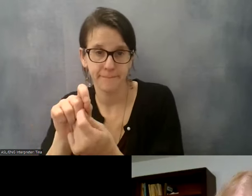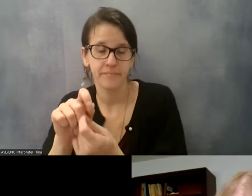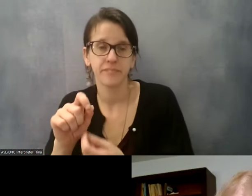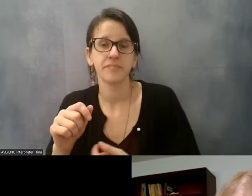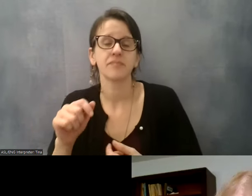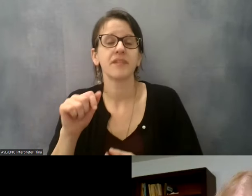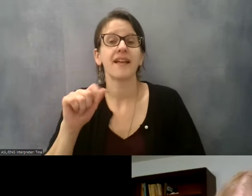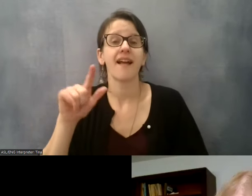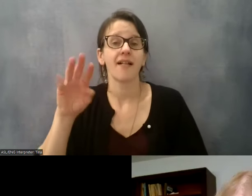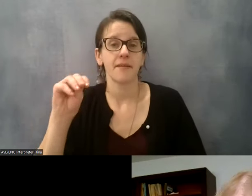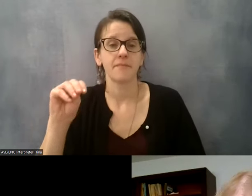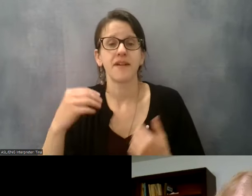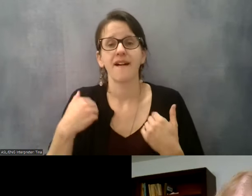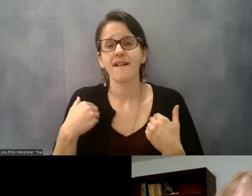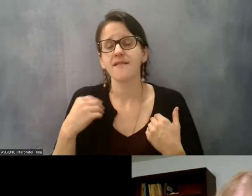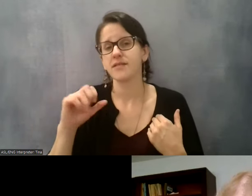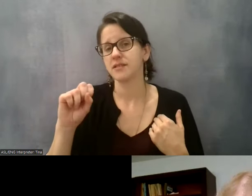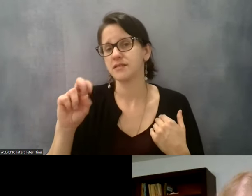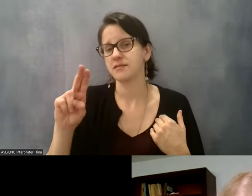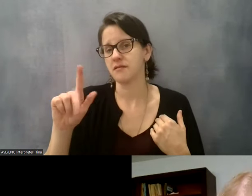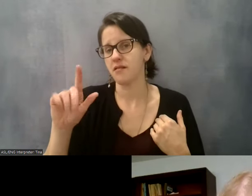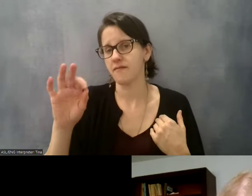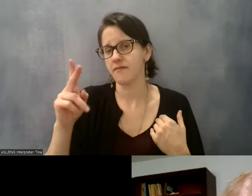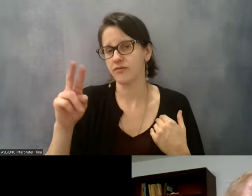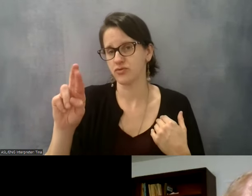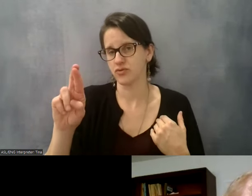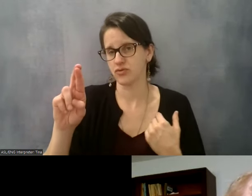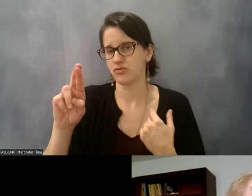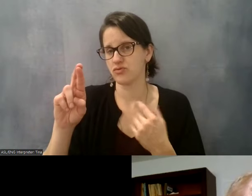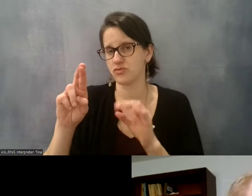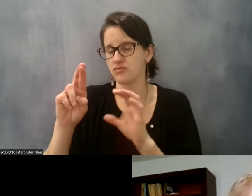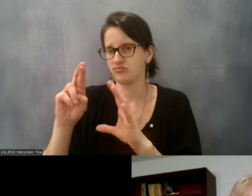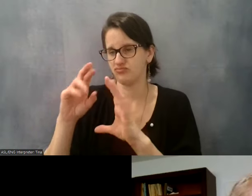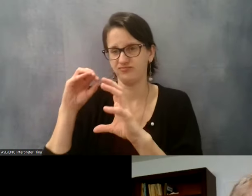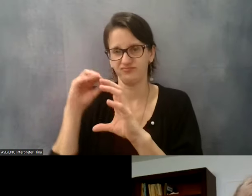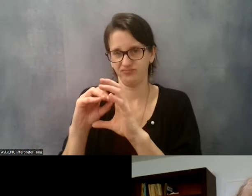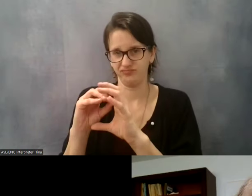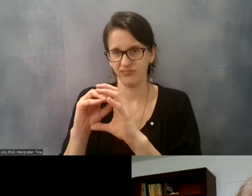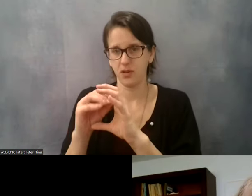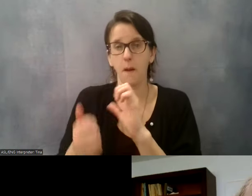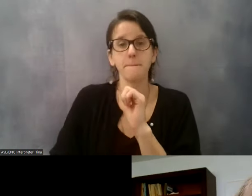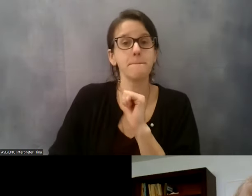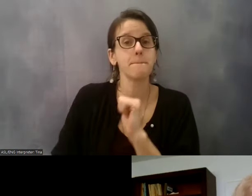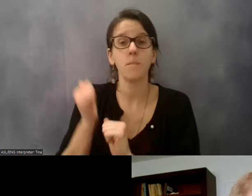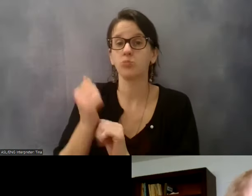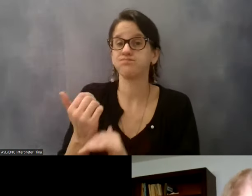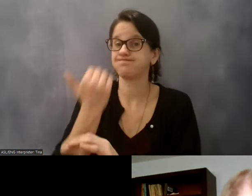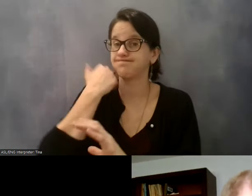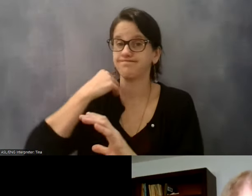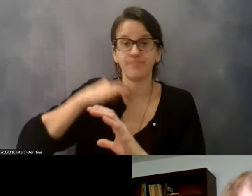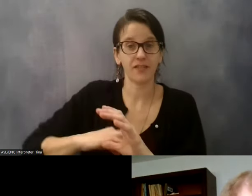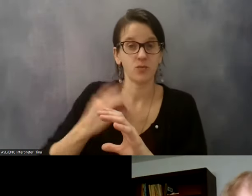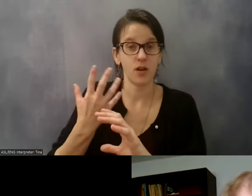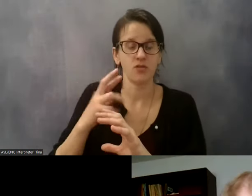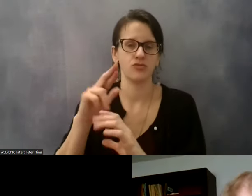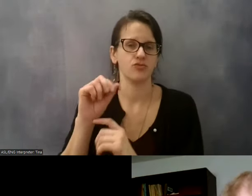specific compounds, sulfur compounds found in alliums that are most plentiful raw.